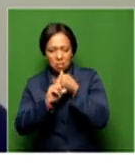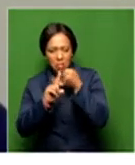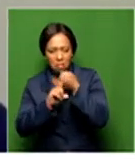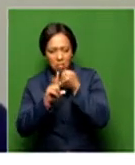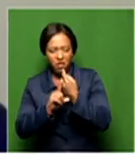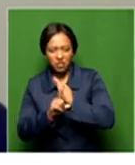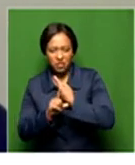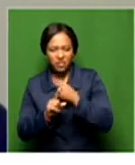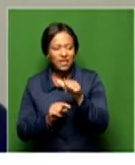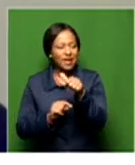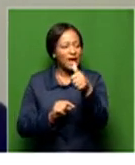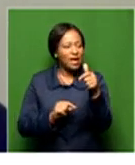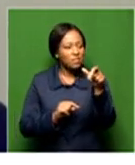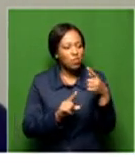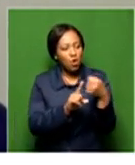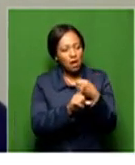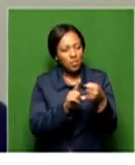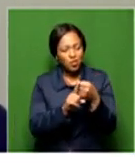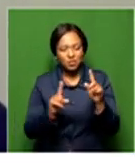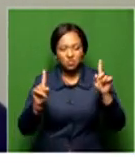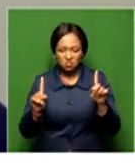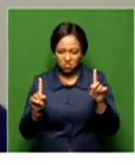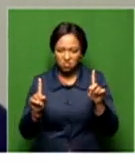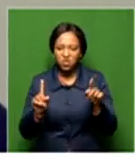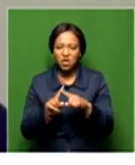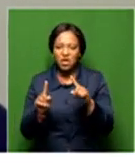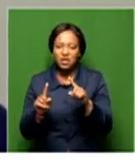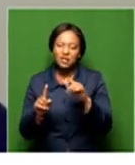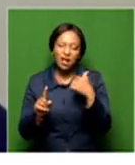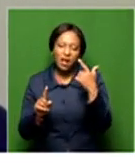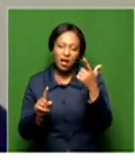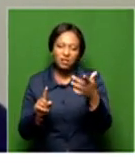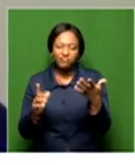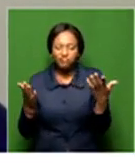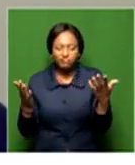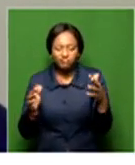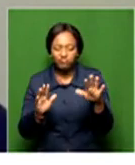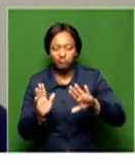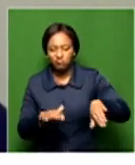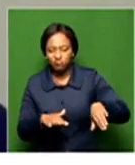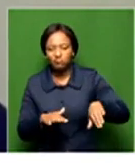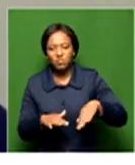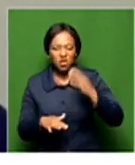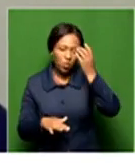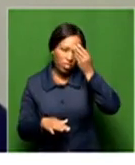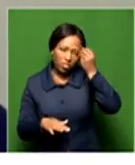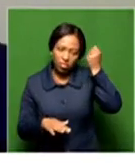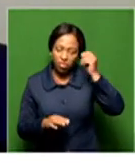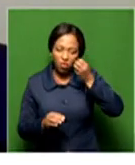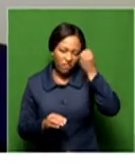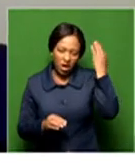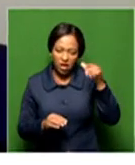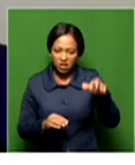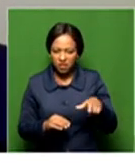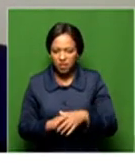and the other people that are abused, after some time, I think it just mellowed down and then we forget about it. Now,